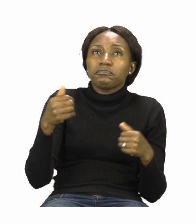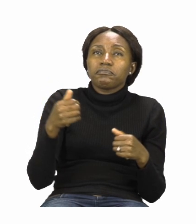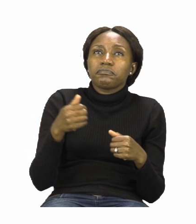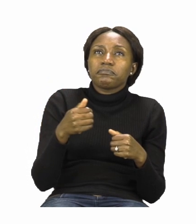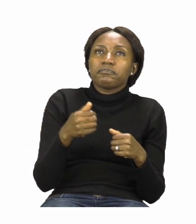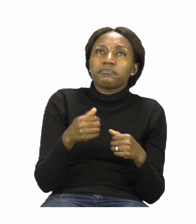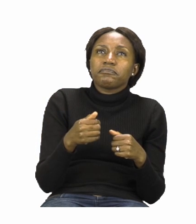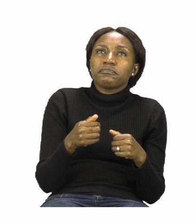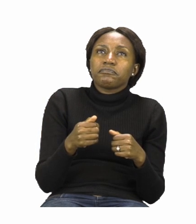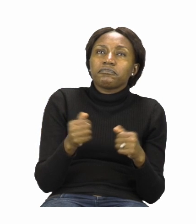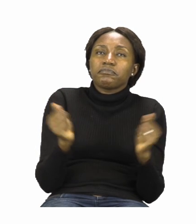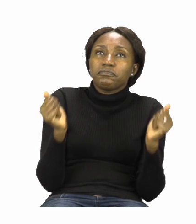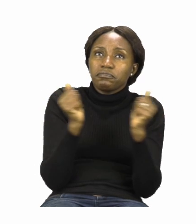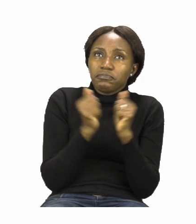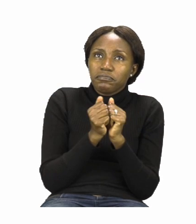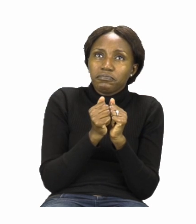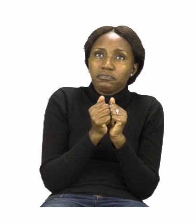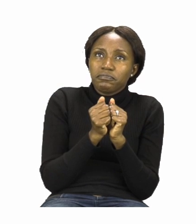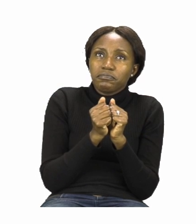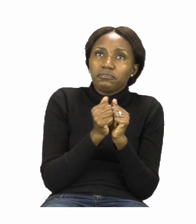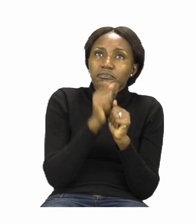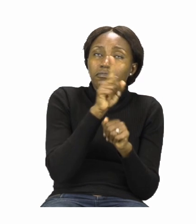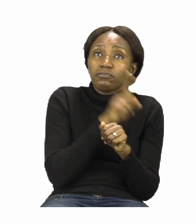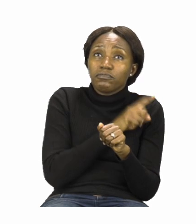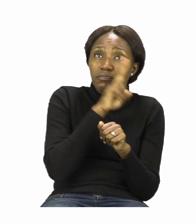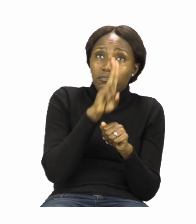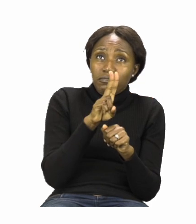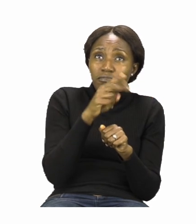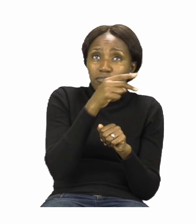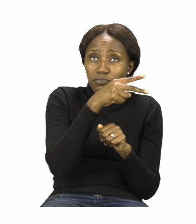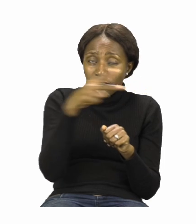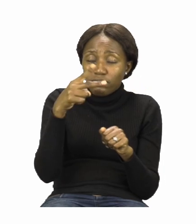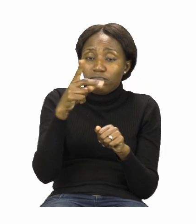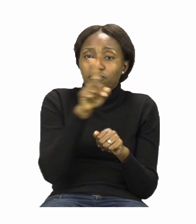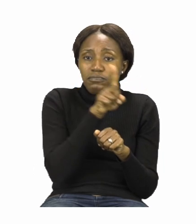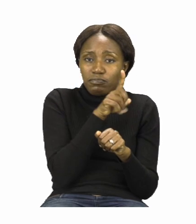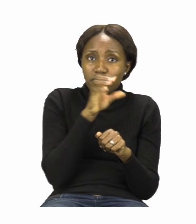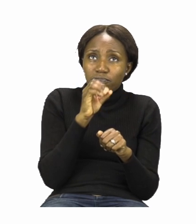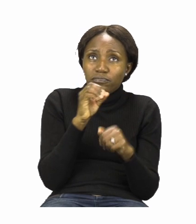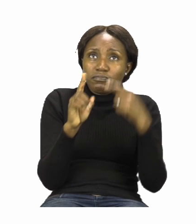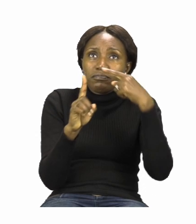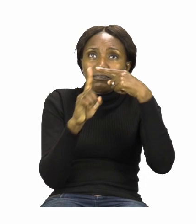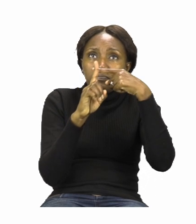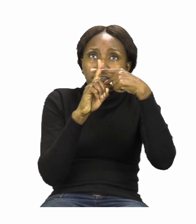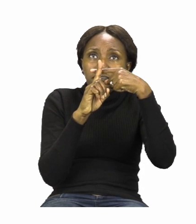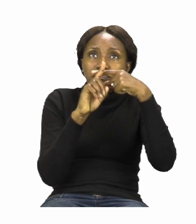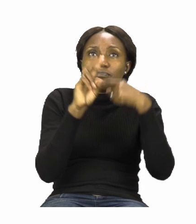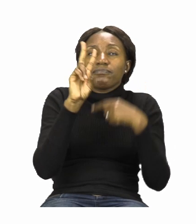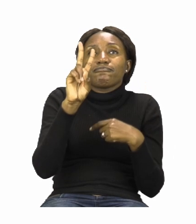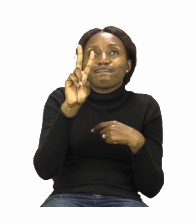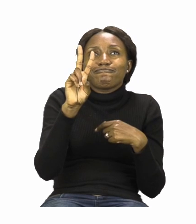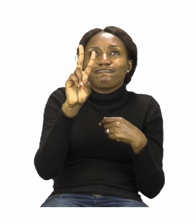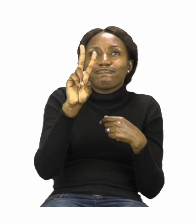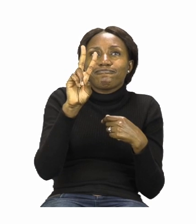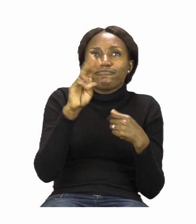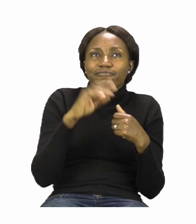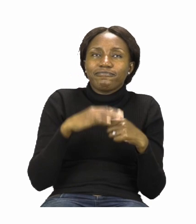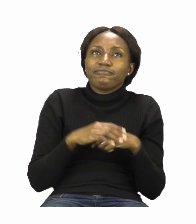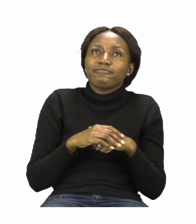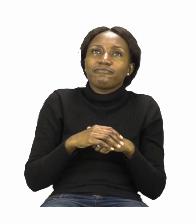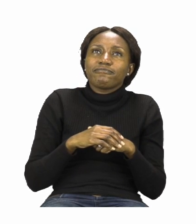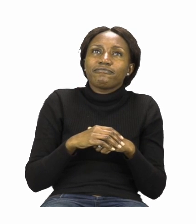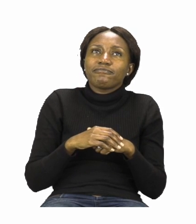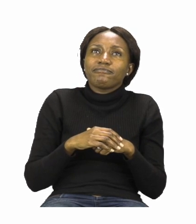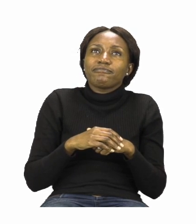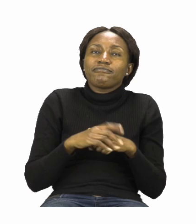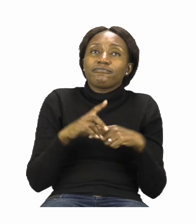in a sum, which now says 12 equals 10 plus 2. So that's what